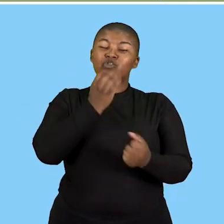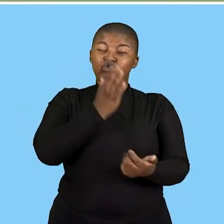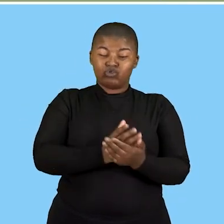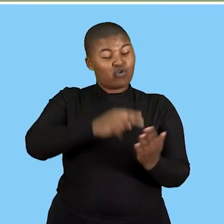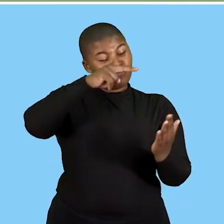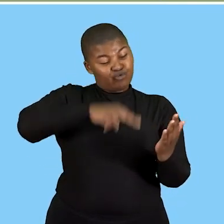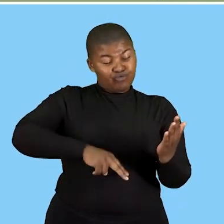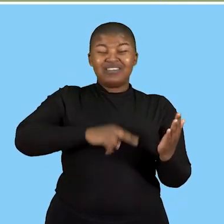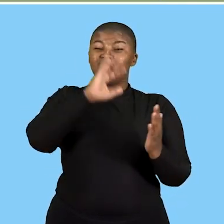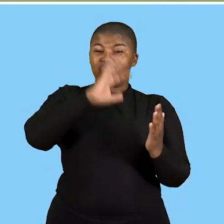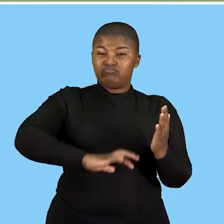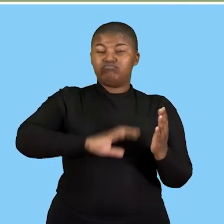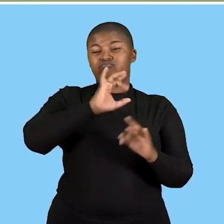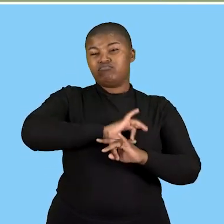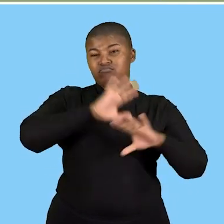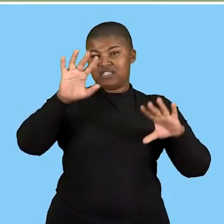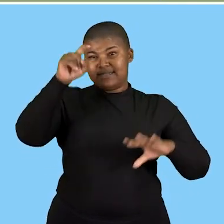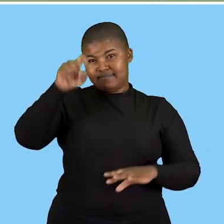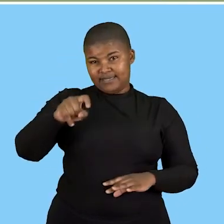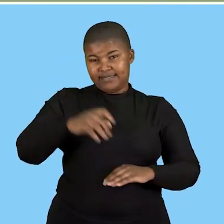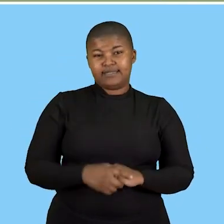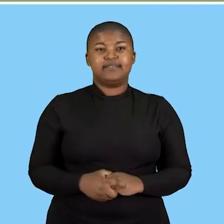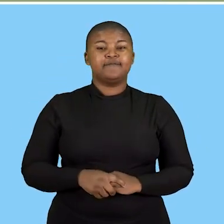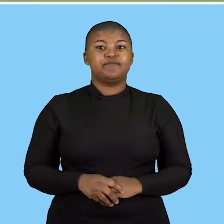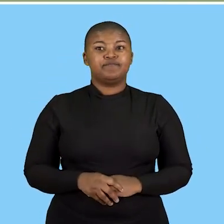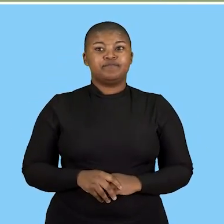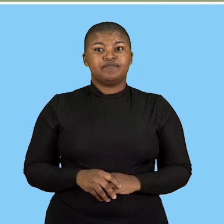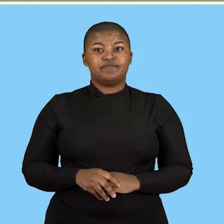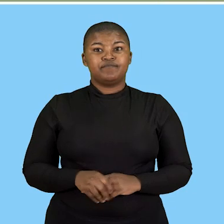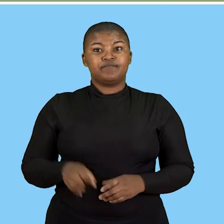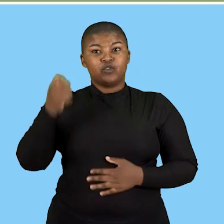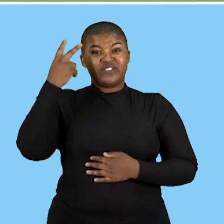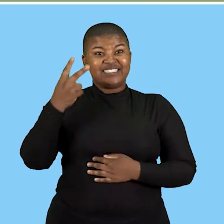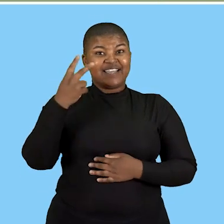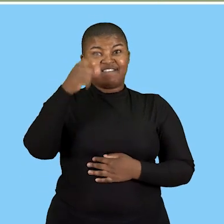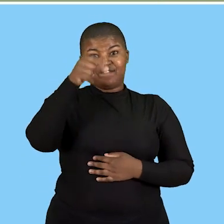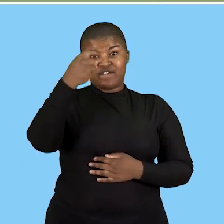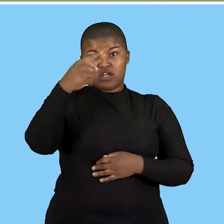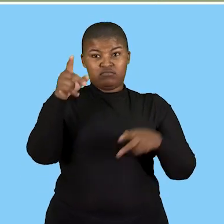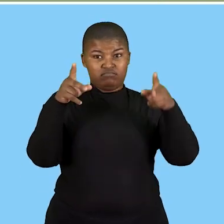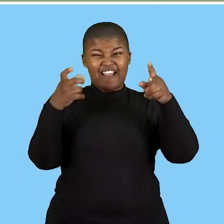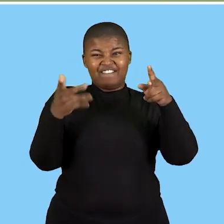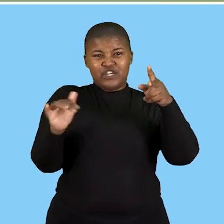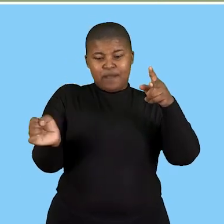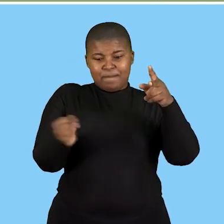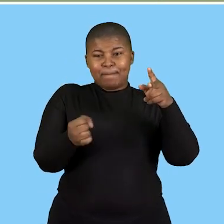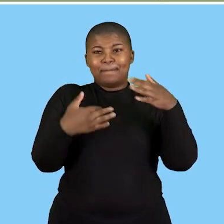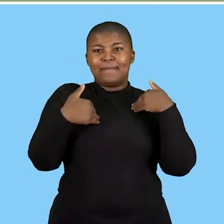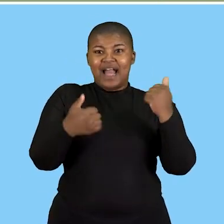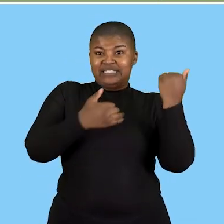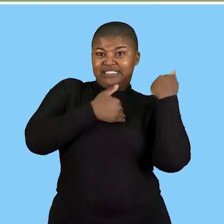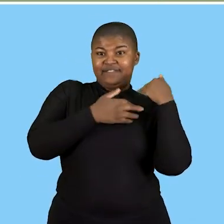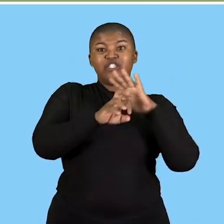you realize that the first part of your sentence says the management of Batandwa Clothing Manufacturer has appointed the health